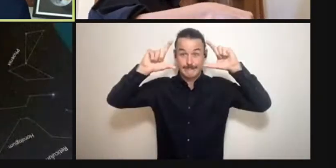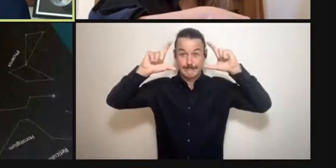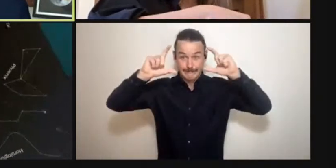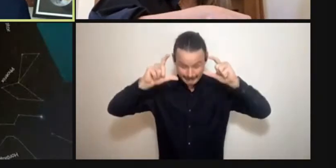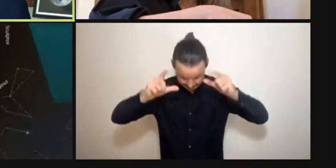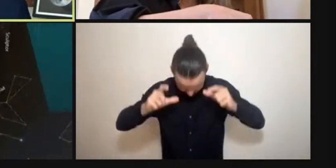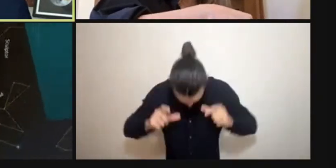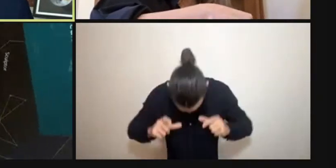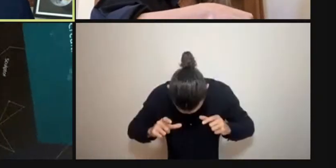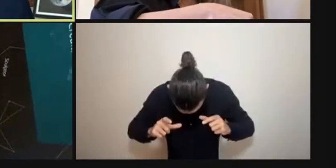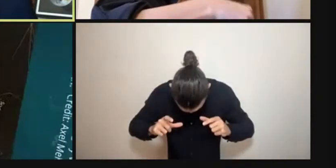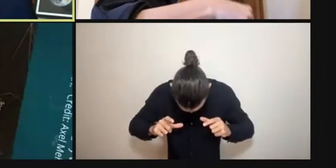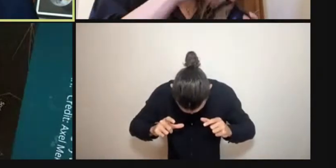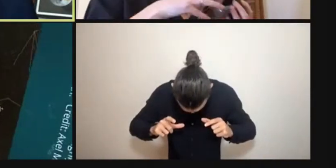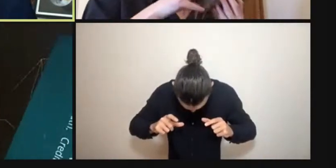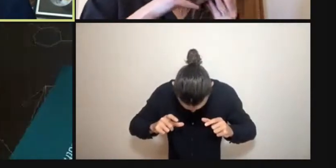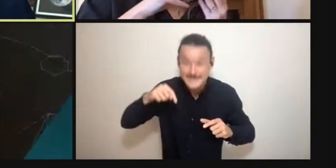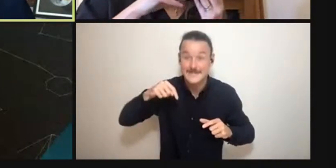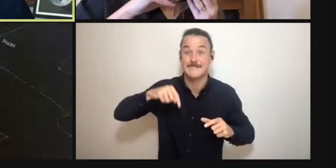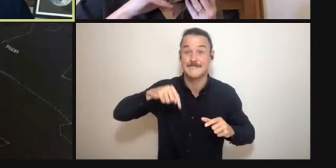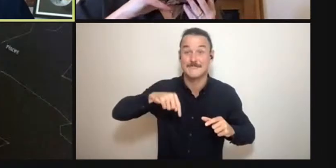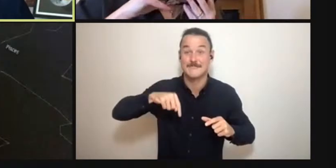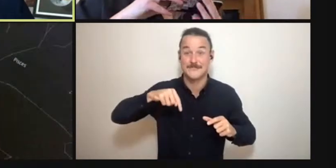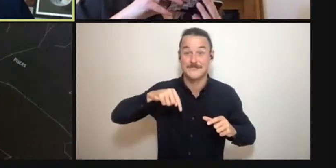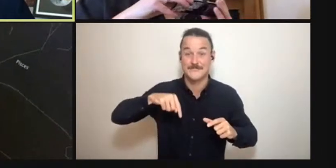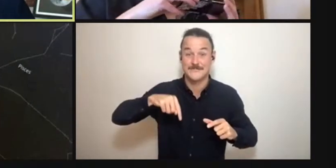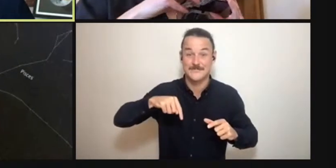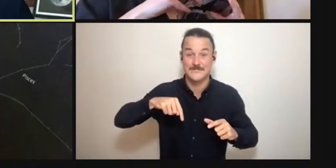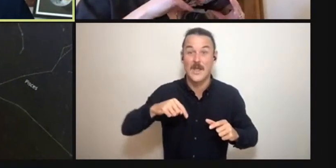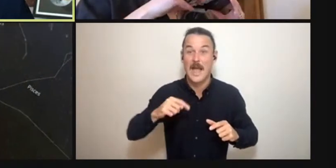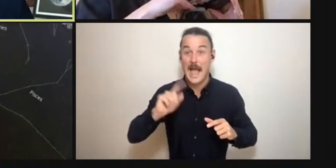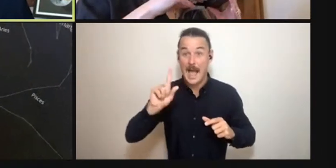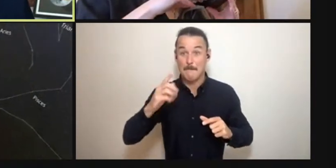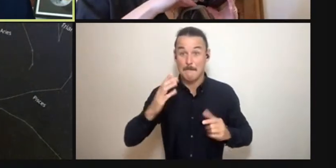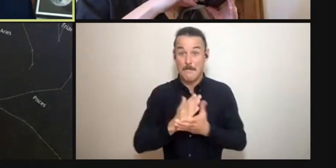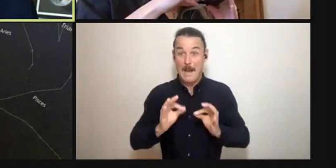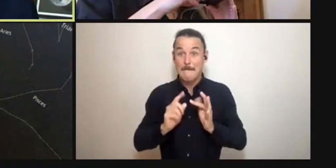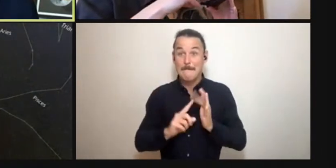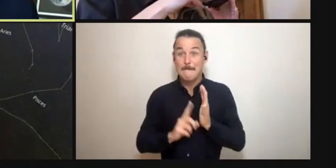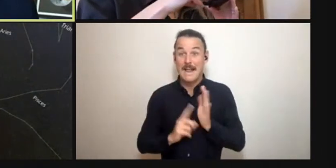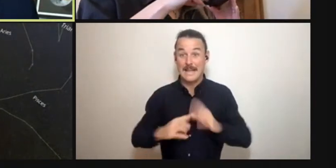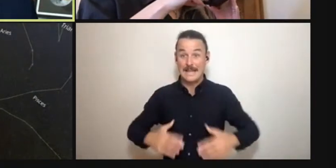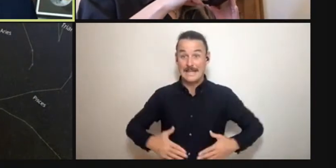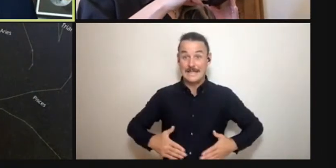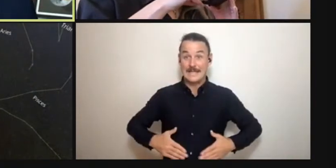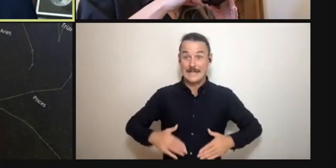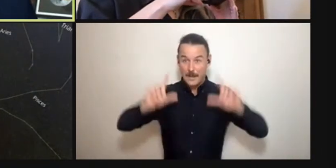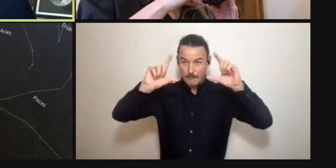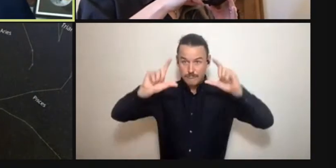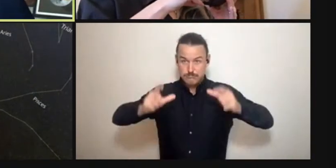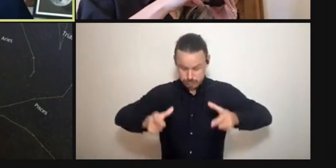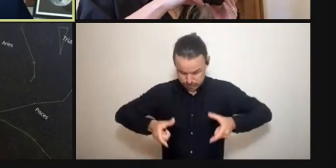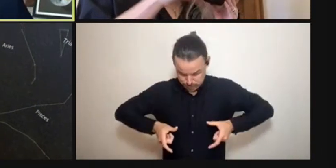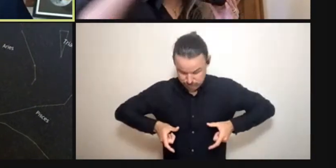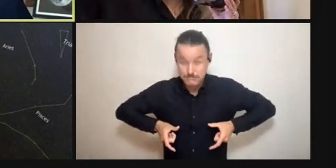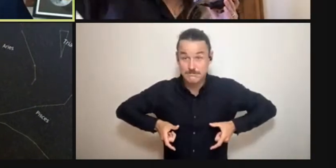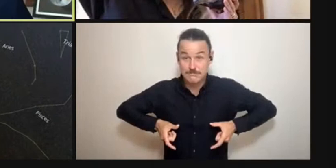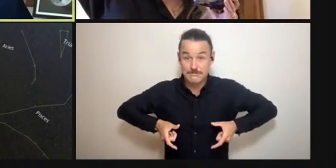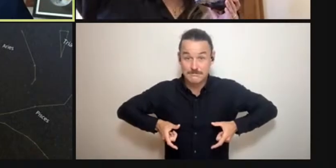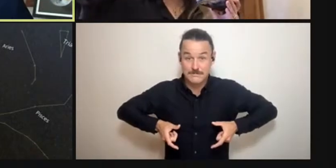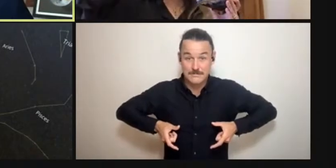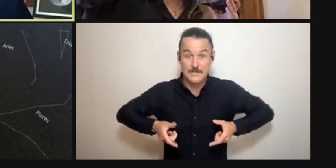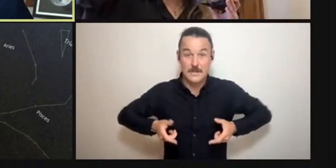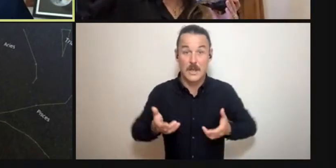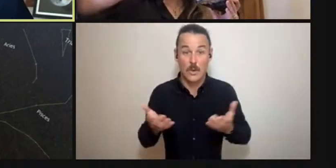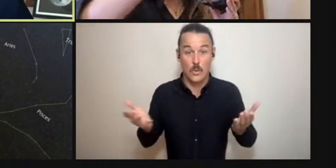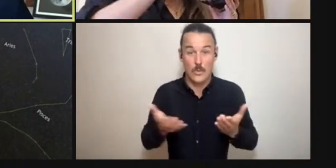It's really just directly in my belly, actually, just for me, but it's beside Pisces and near Fornax, really close to your